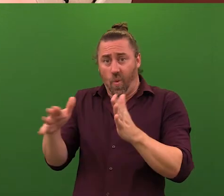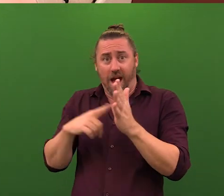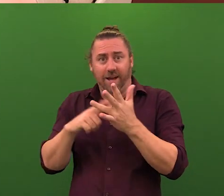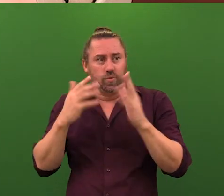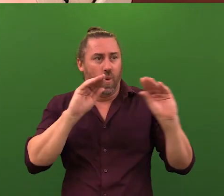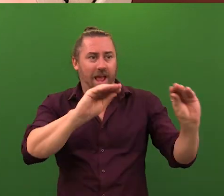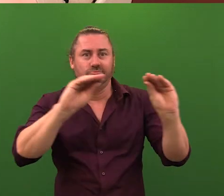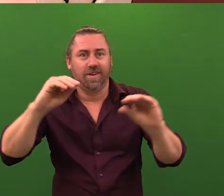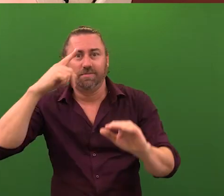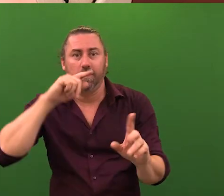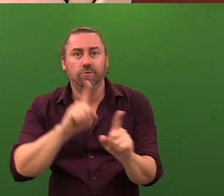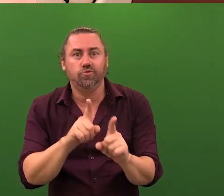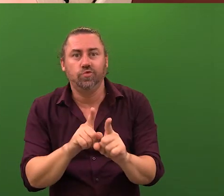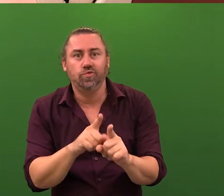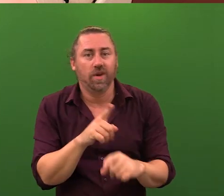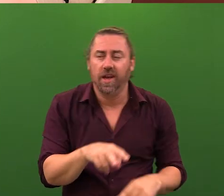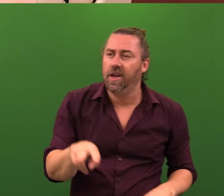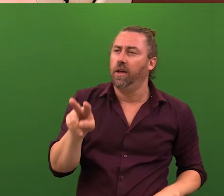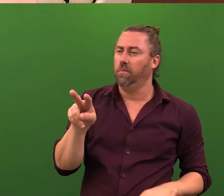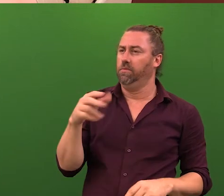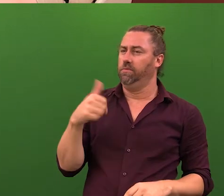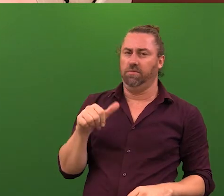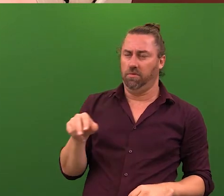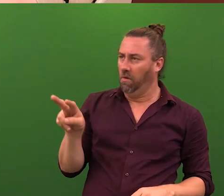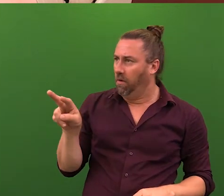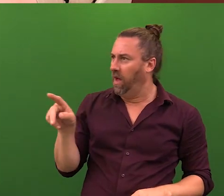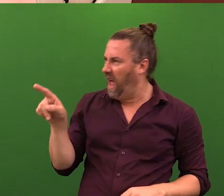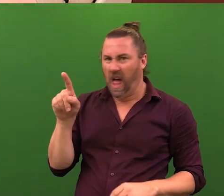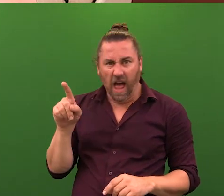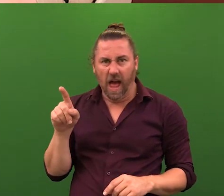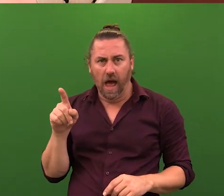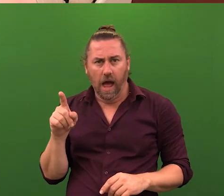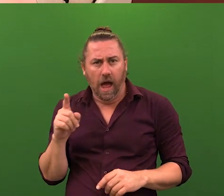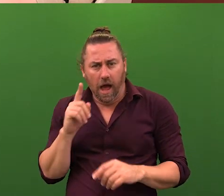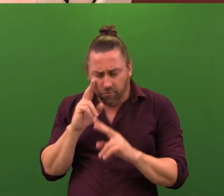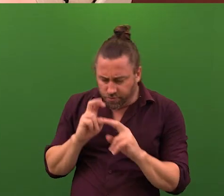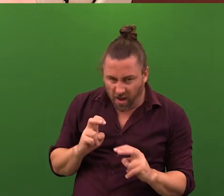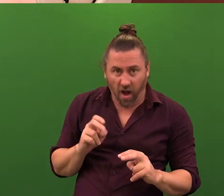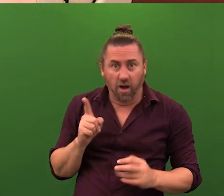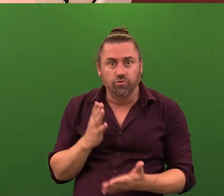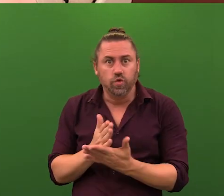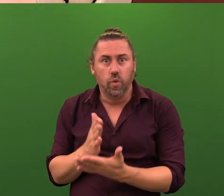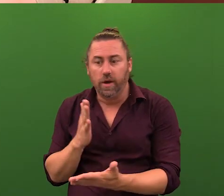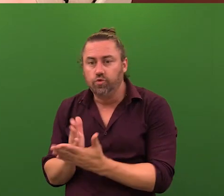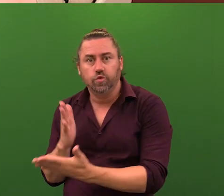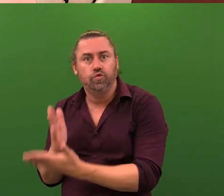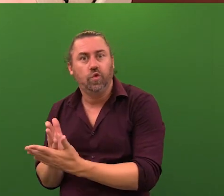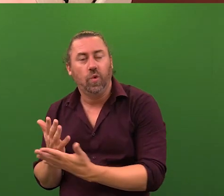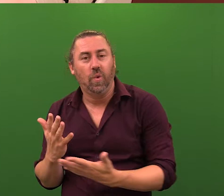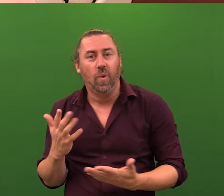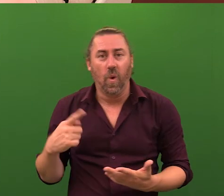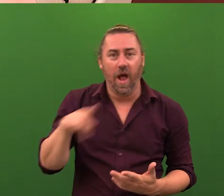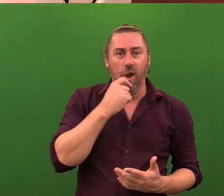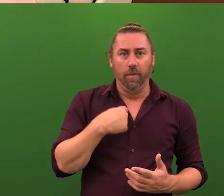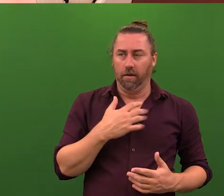and introducing them to, to truth-telling and to explore things that might not be